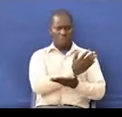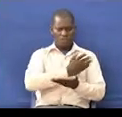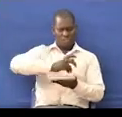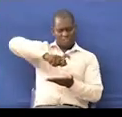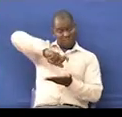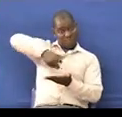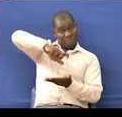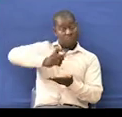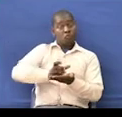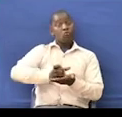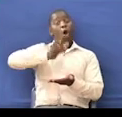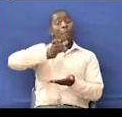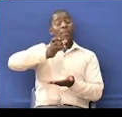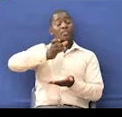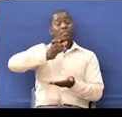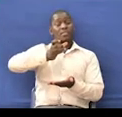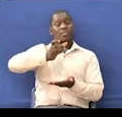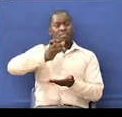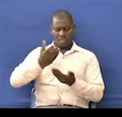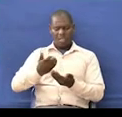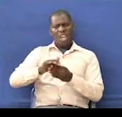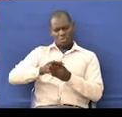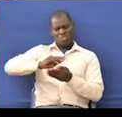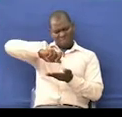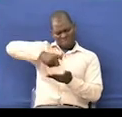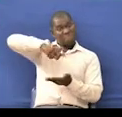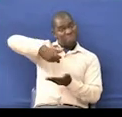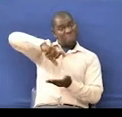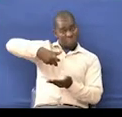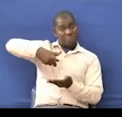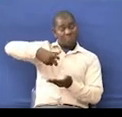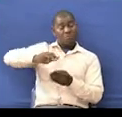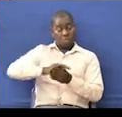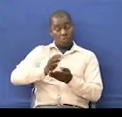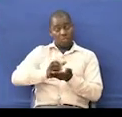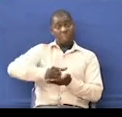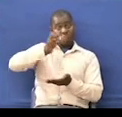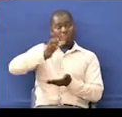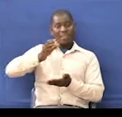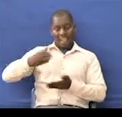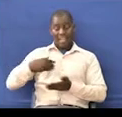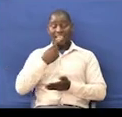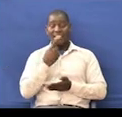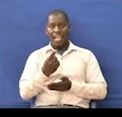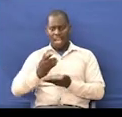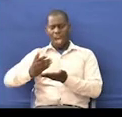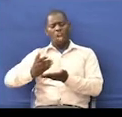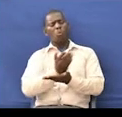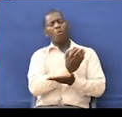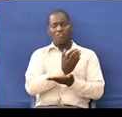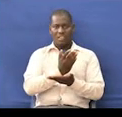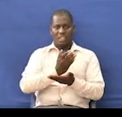opener, there you are applying the turning. There is a turning there. So we can say removing a